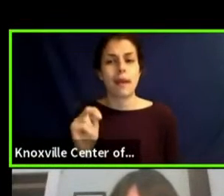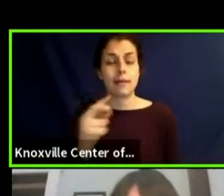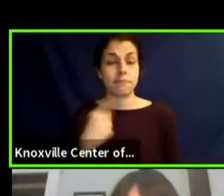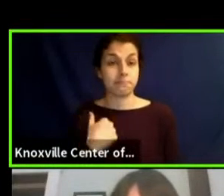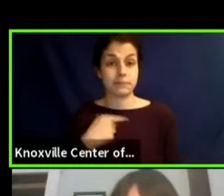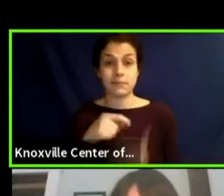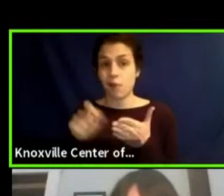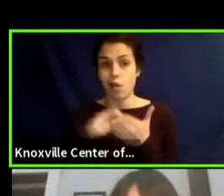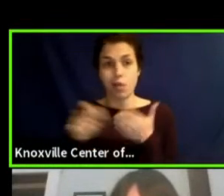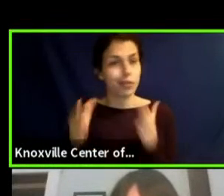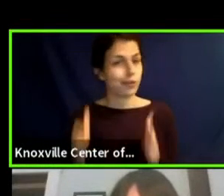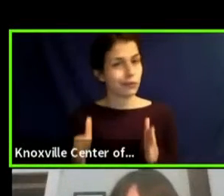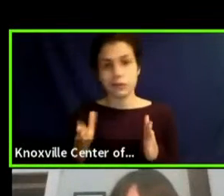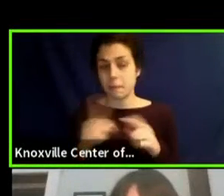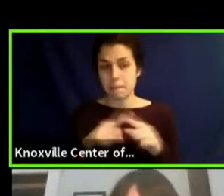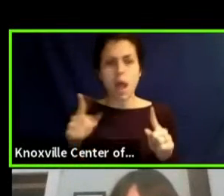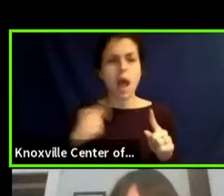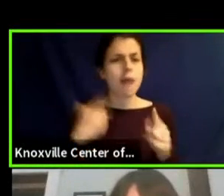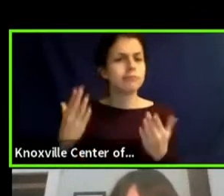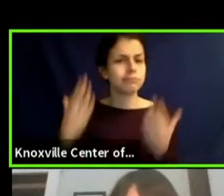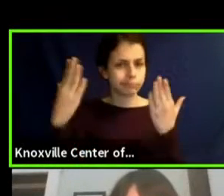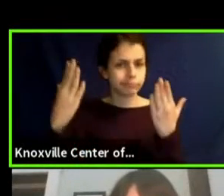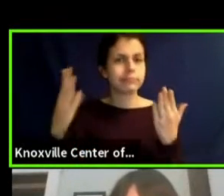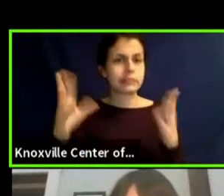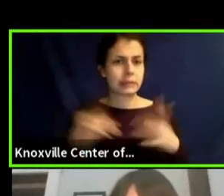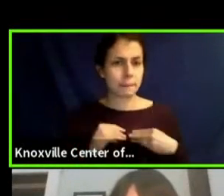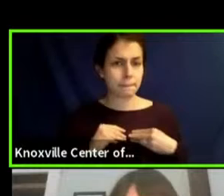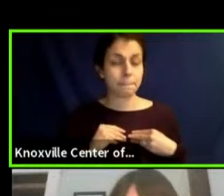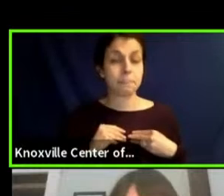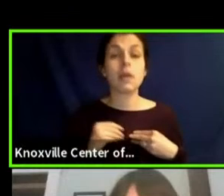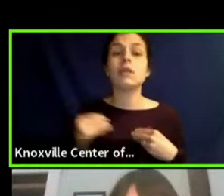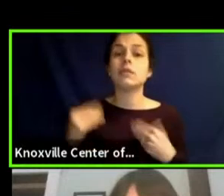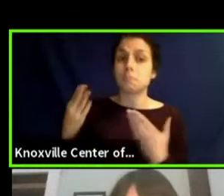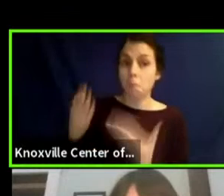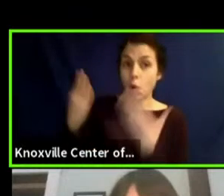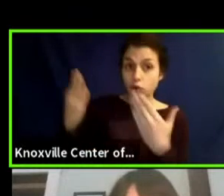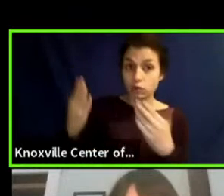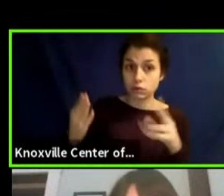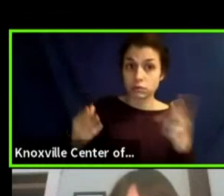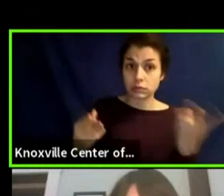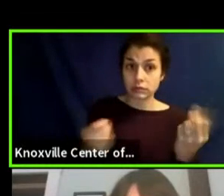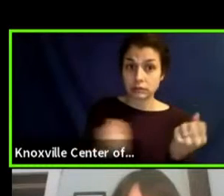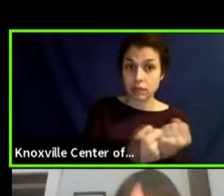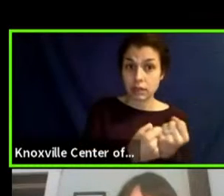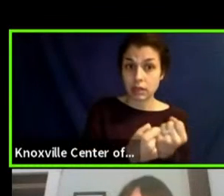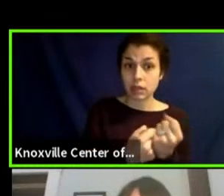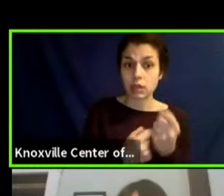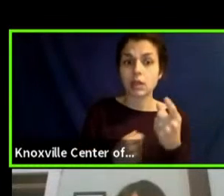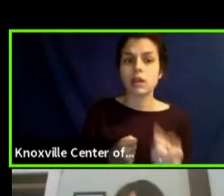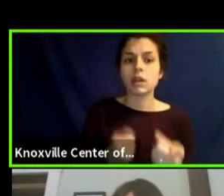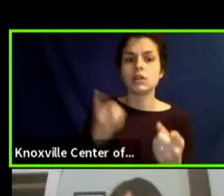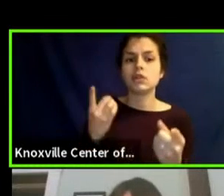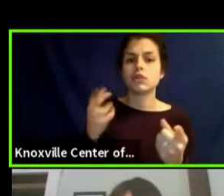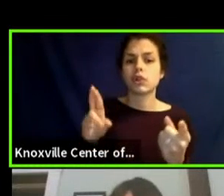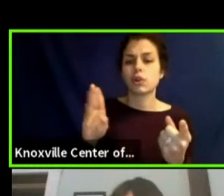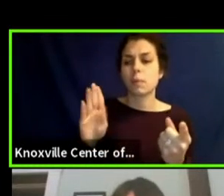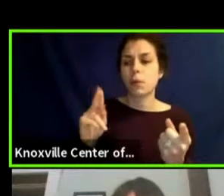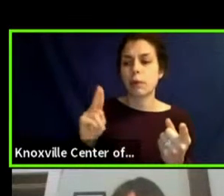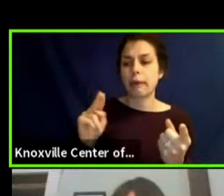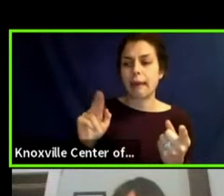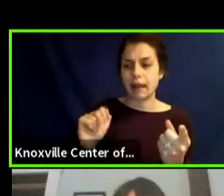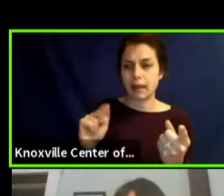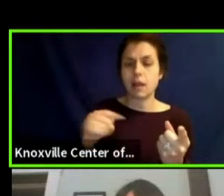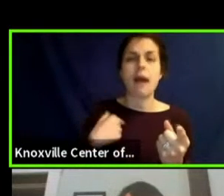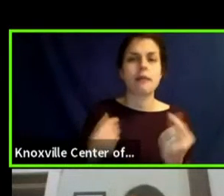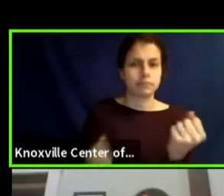it. Thank So you. we have a motion, and do we have a second? I'll second. And as the sponsor, I can give